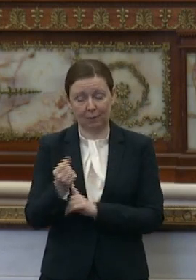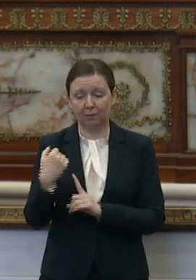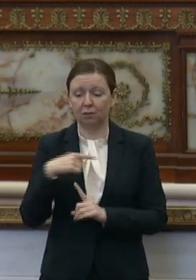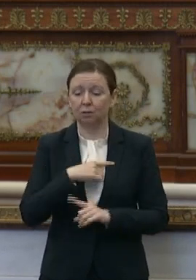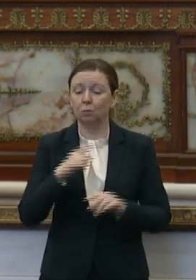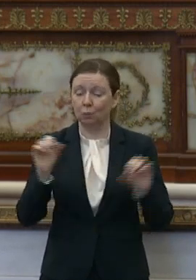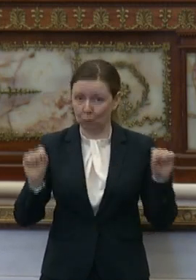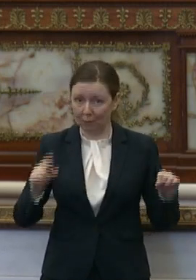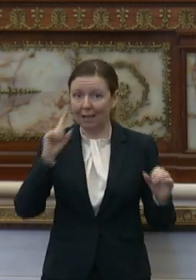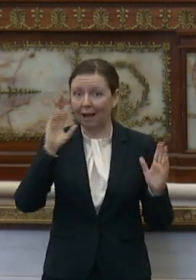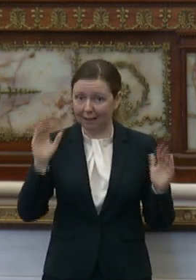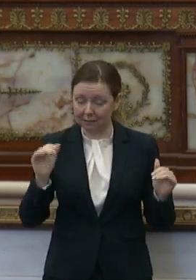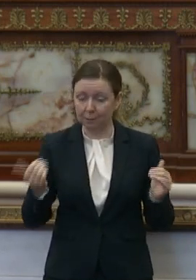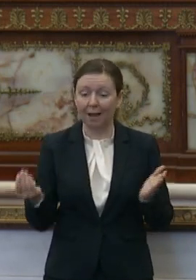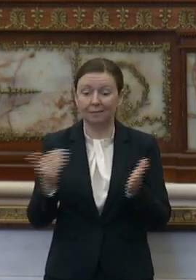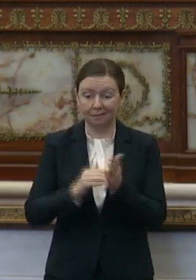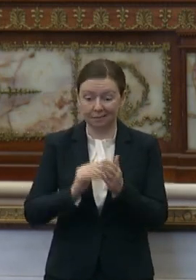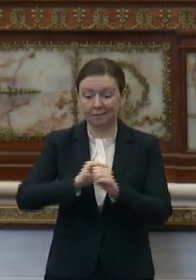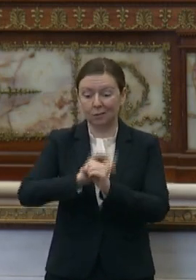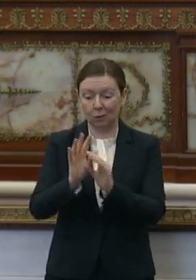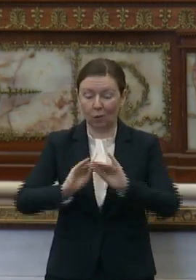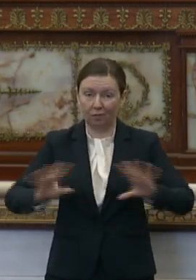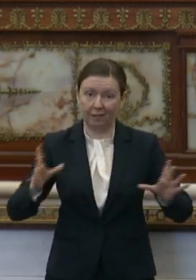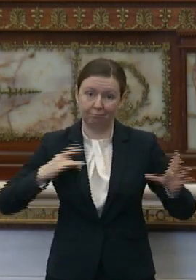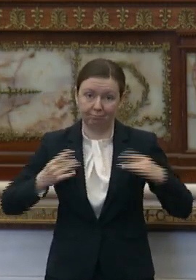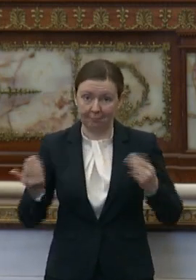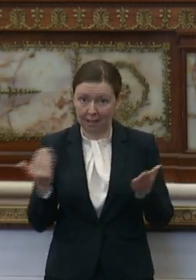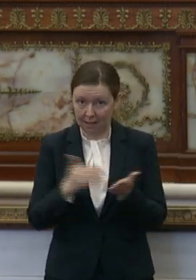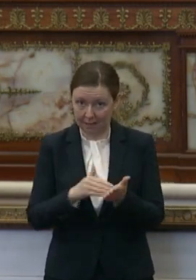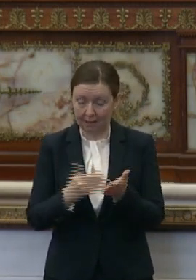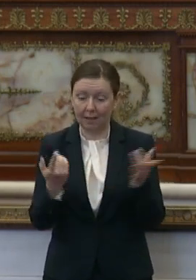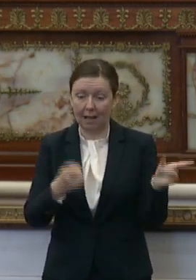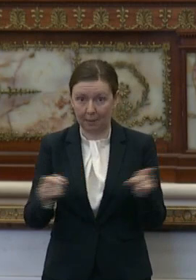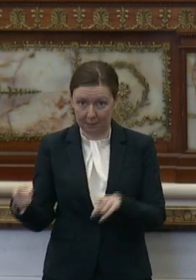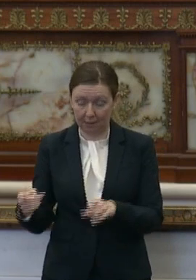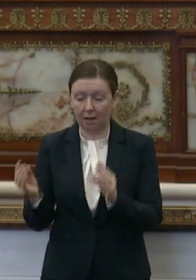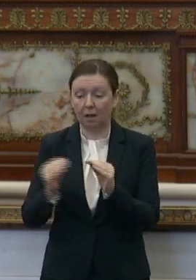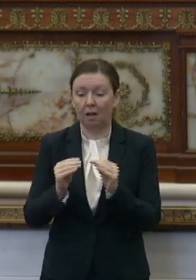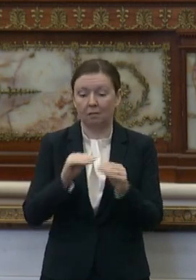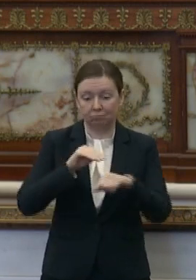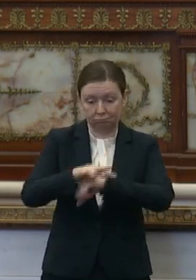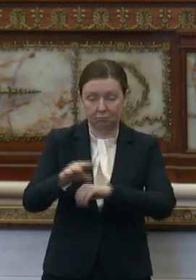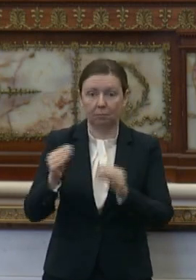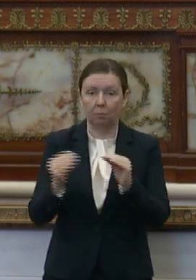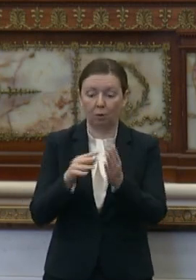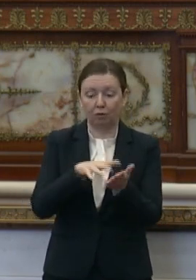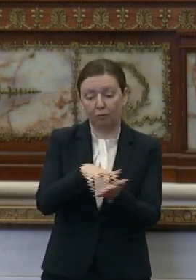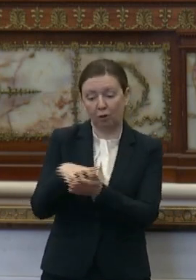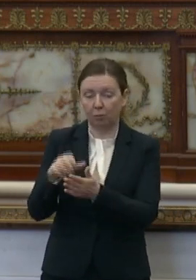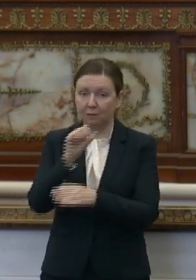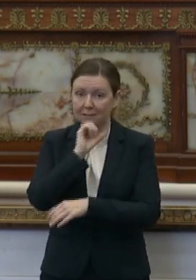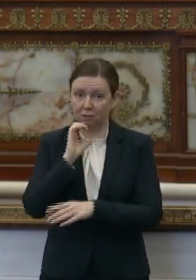can expect another wave in infection and for more vulnerable seniors to die.